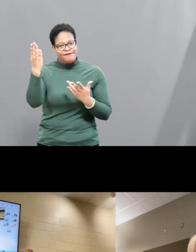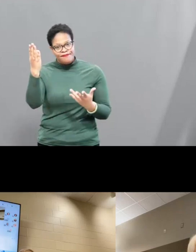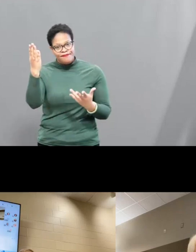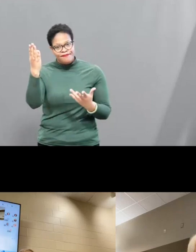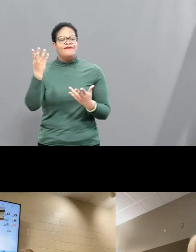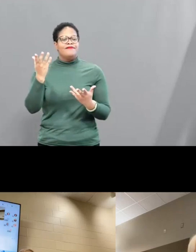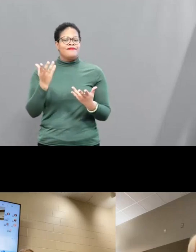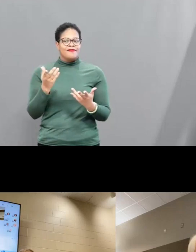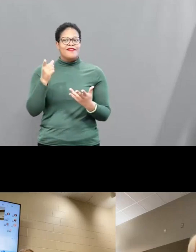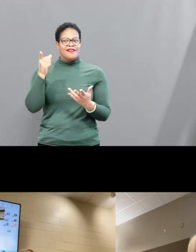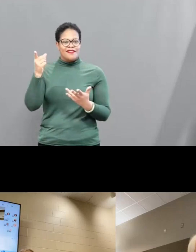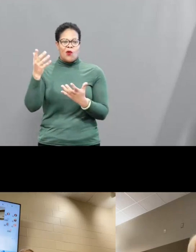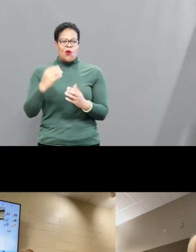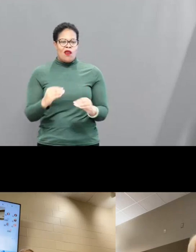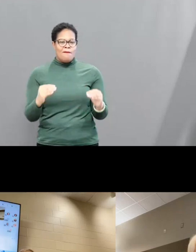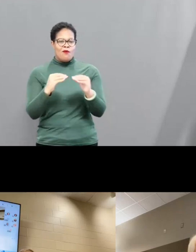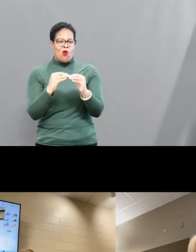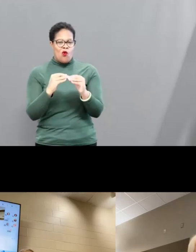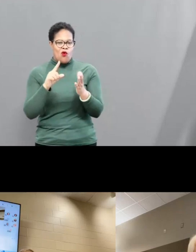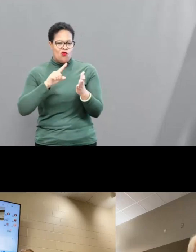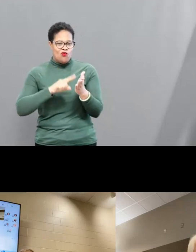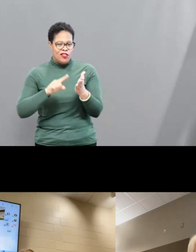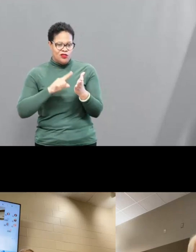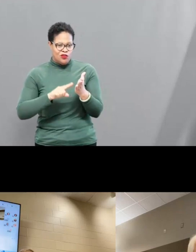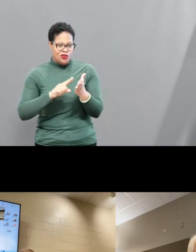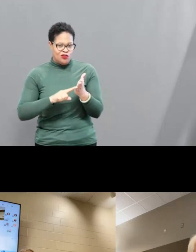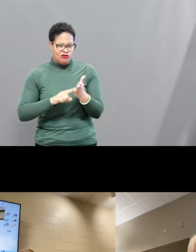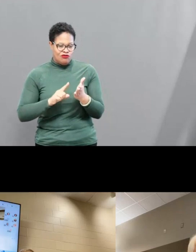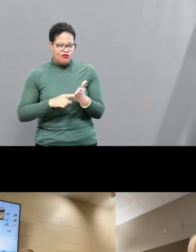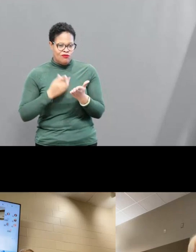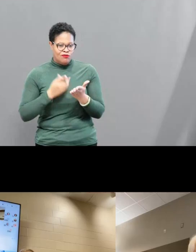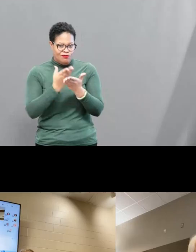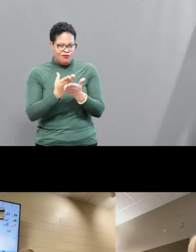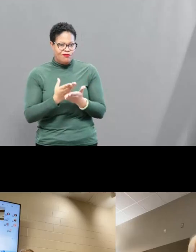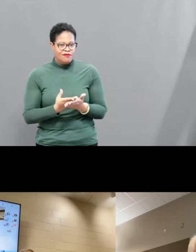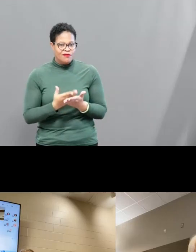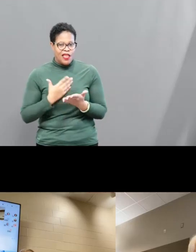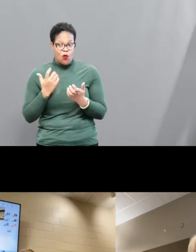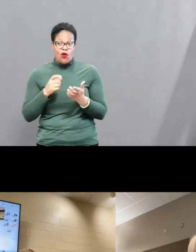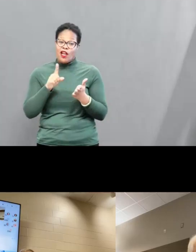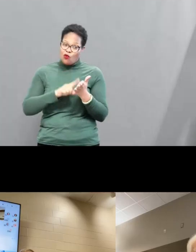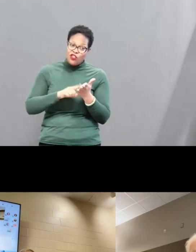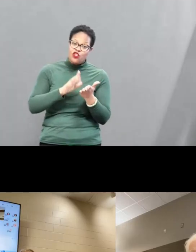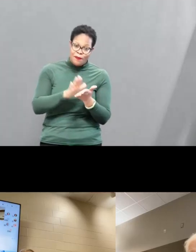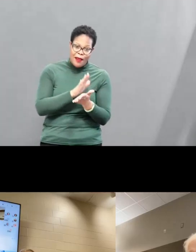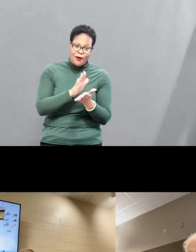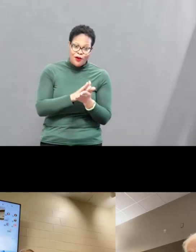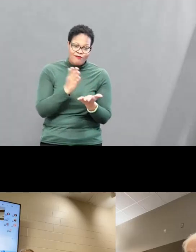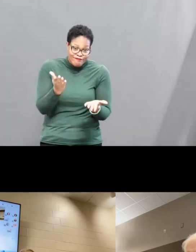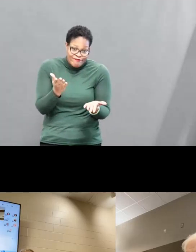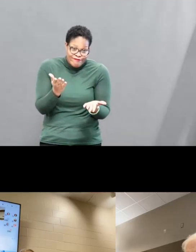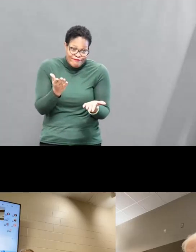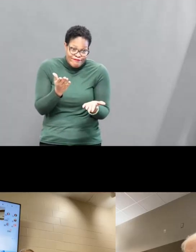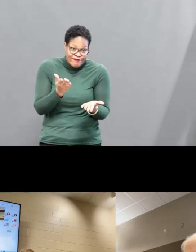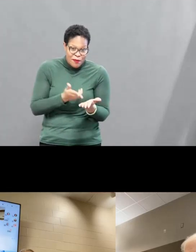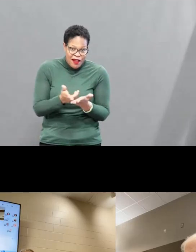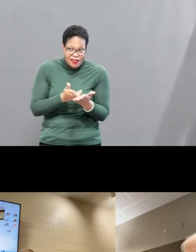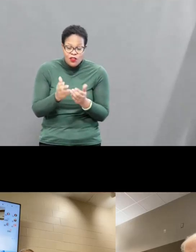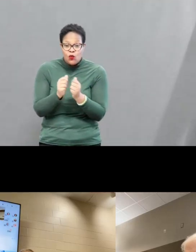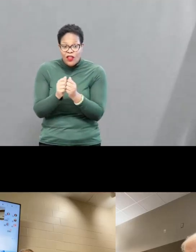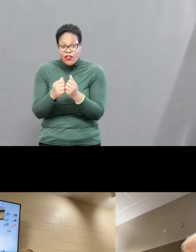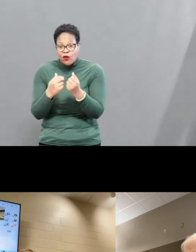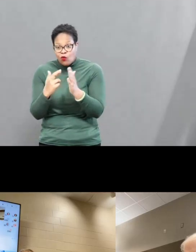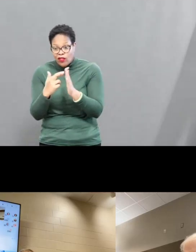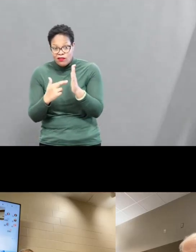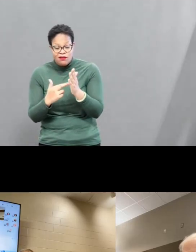However, they wanted a lot more research. They pretty much wanted a research paper. So with resources